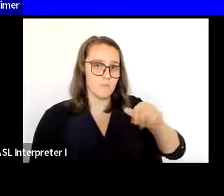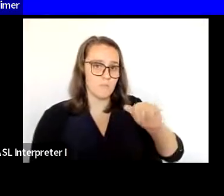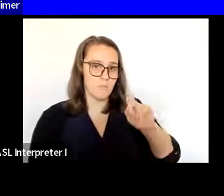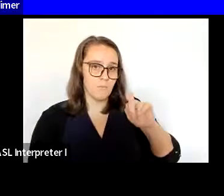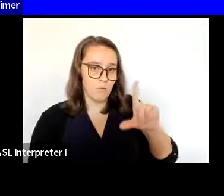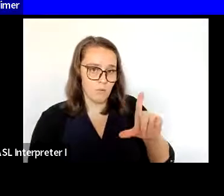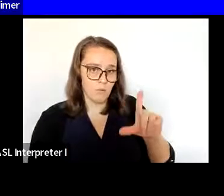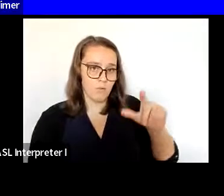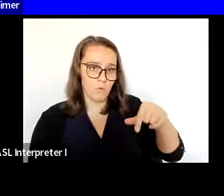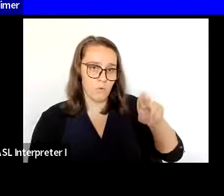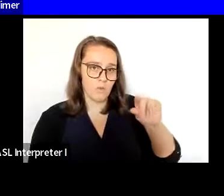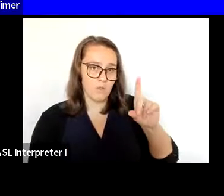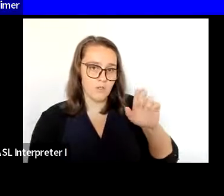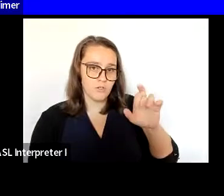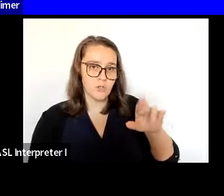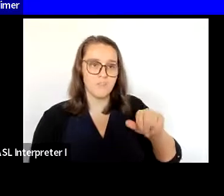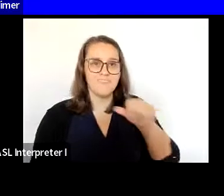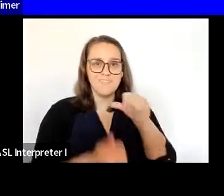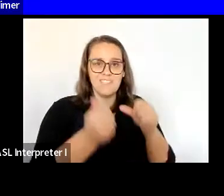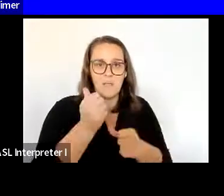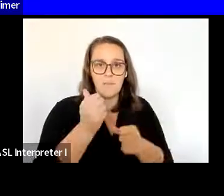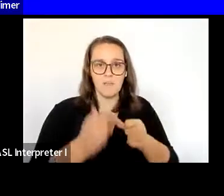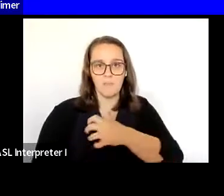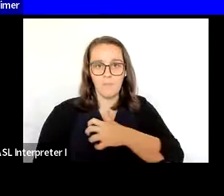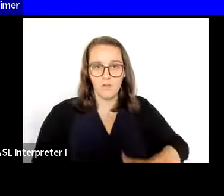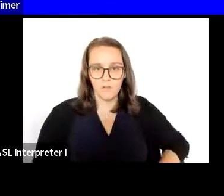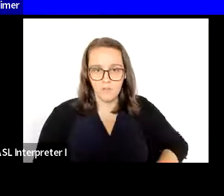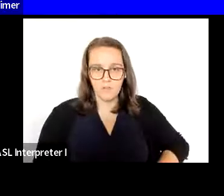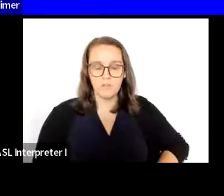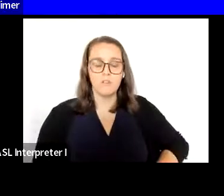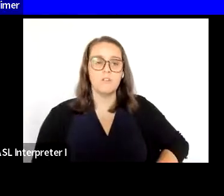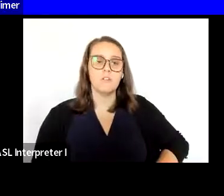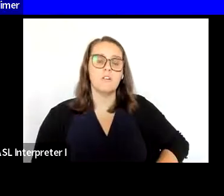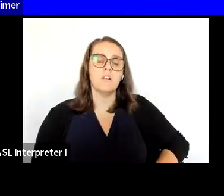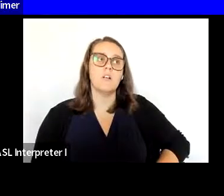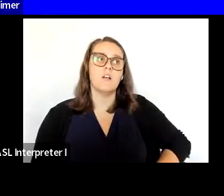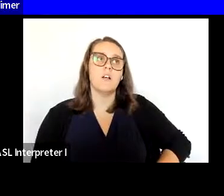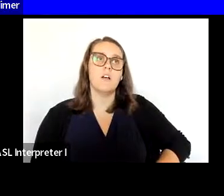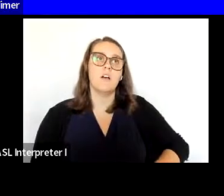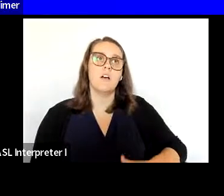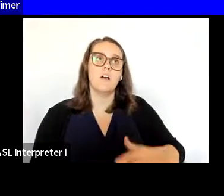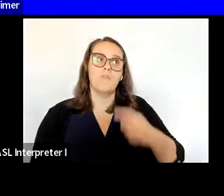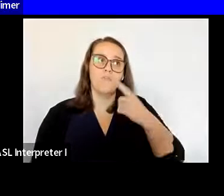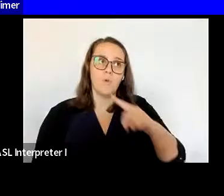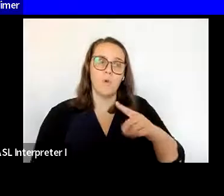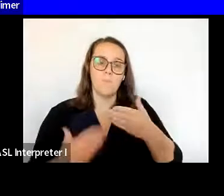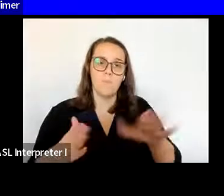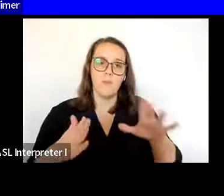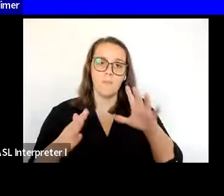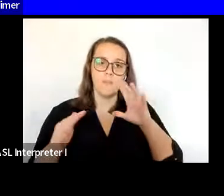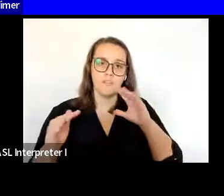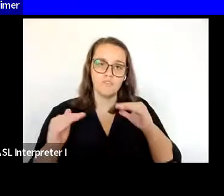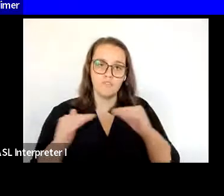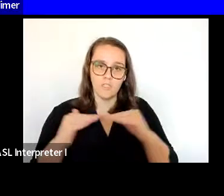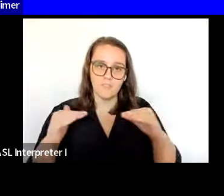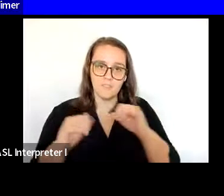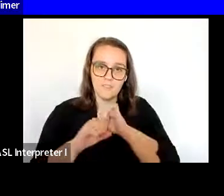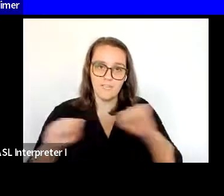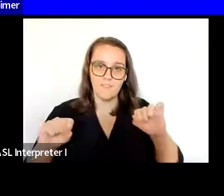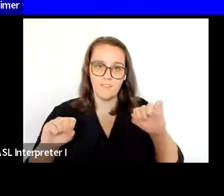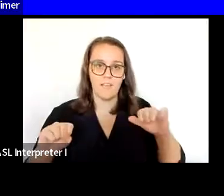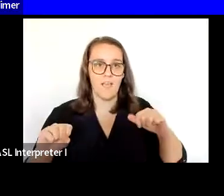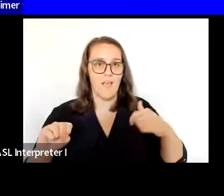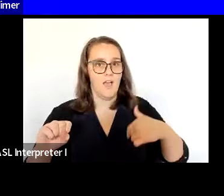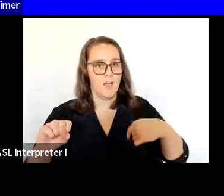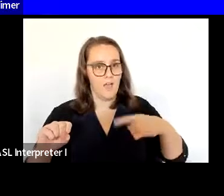Public Safety and Justice under then Mayor Gray. And I got to know Amin really well